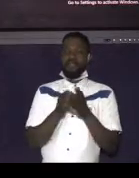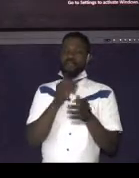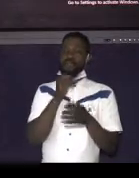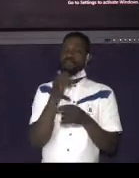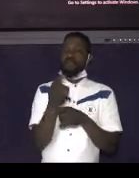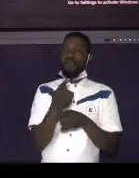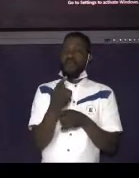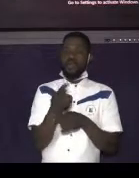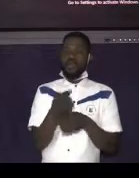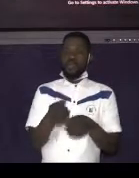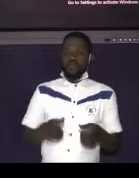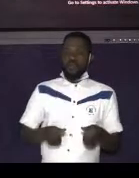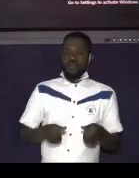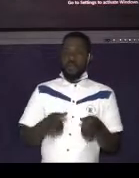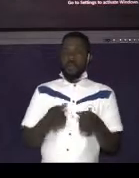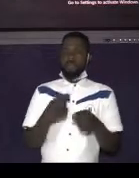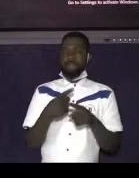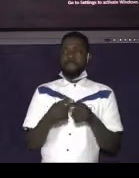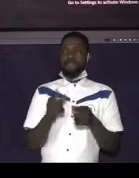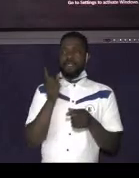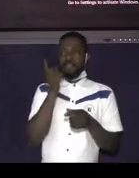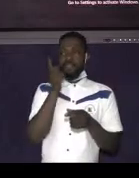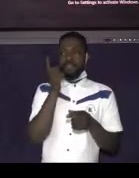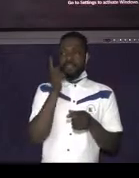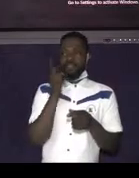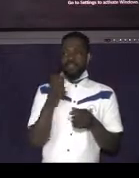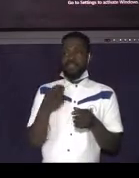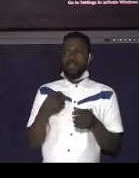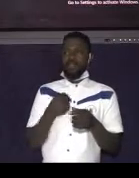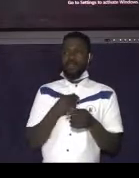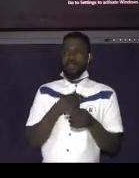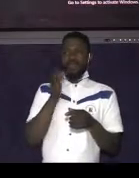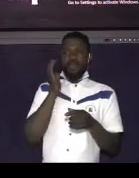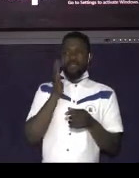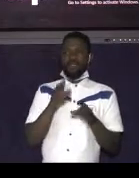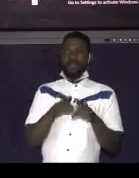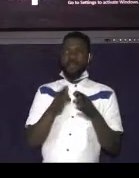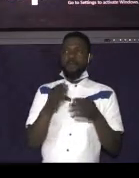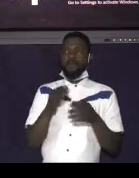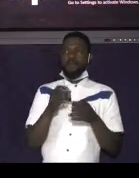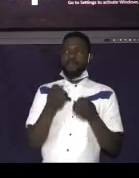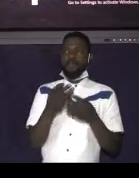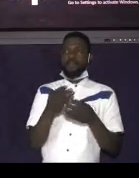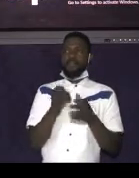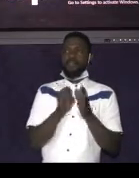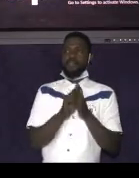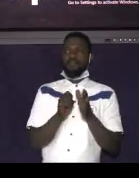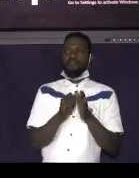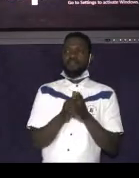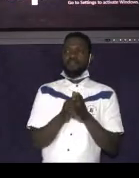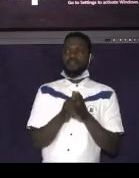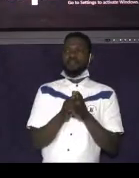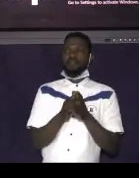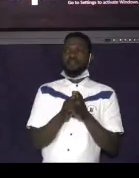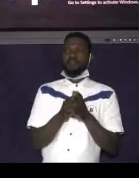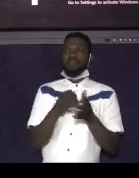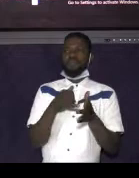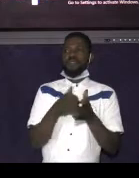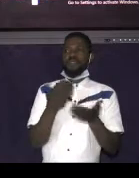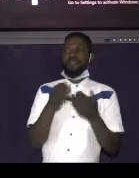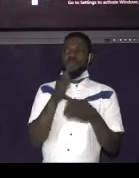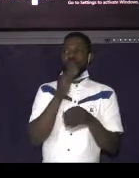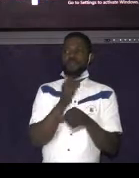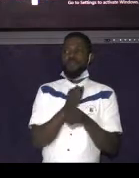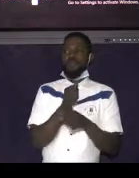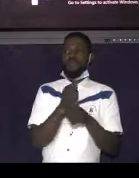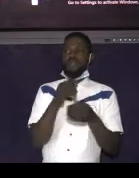is regarded as simple machine, but listen, we shall unleash all the examples or some of the examples of simple machines. It may